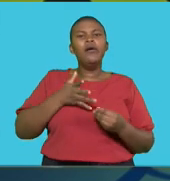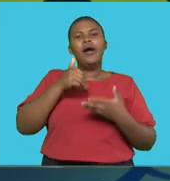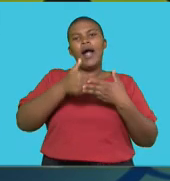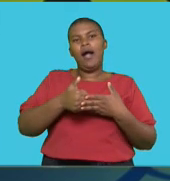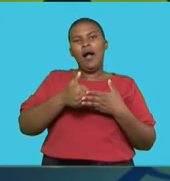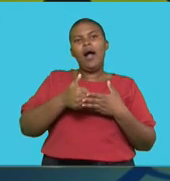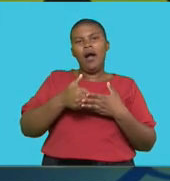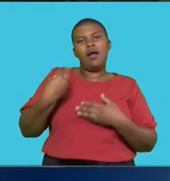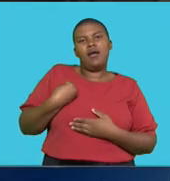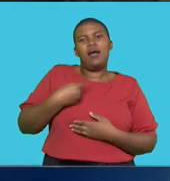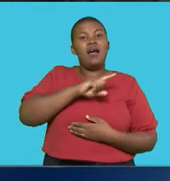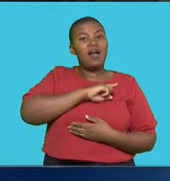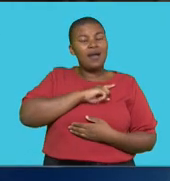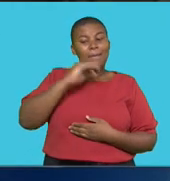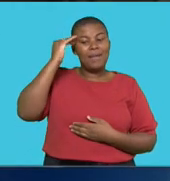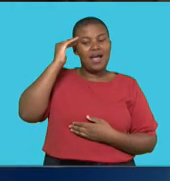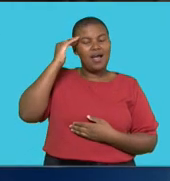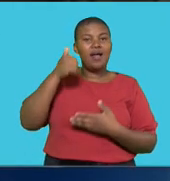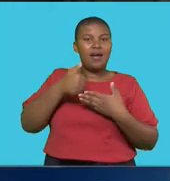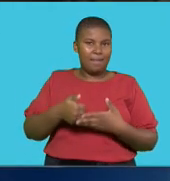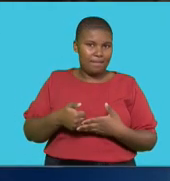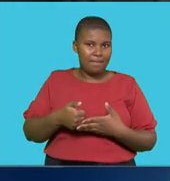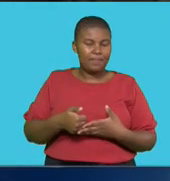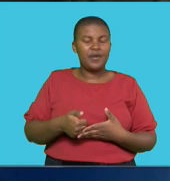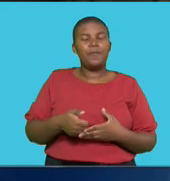helps with the mind, you know.